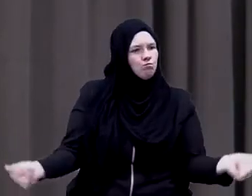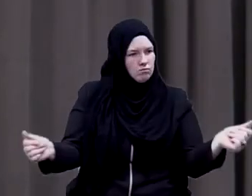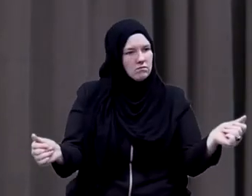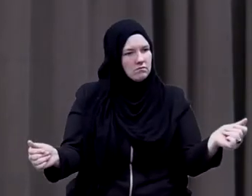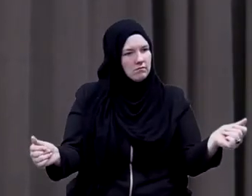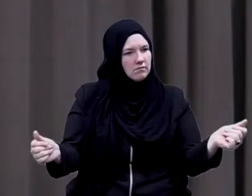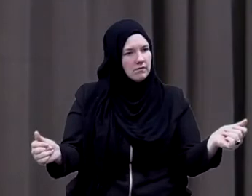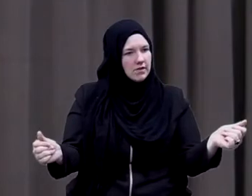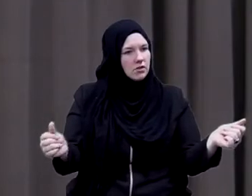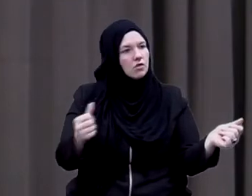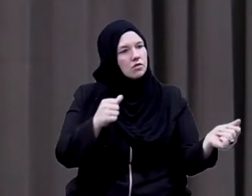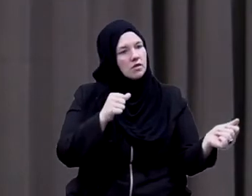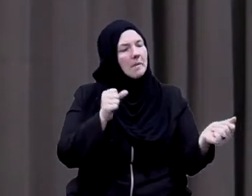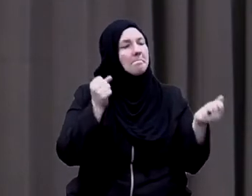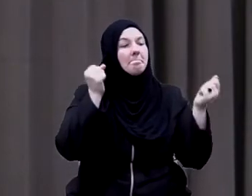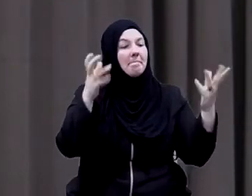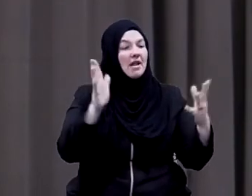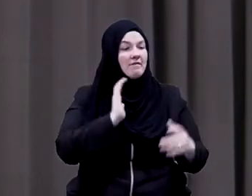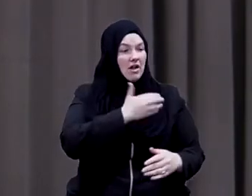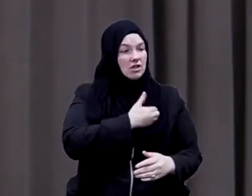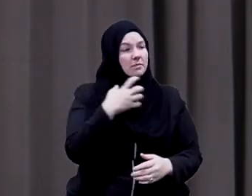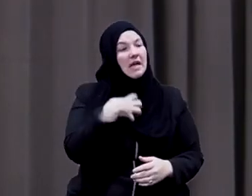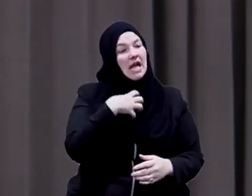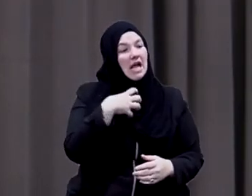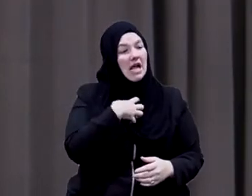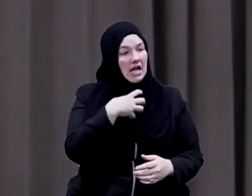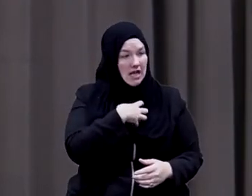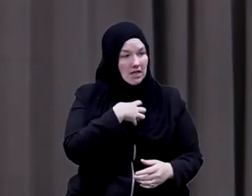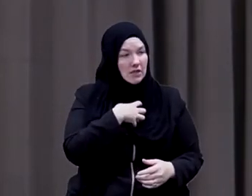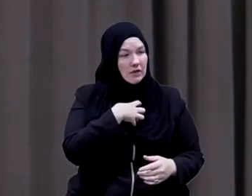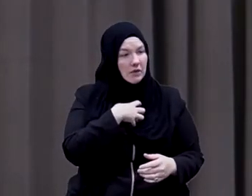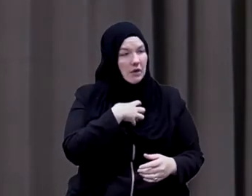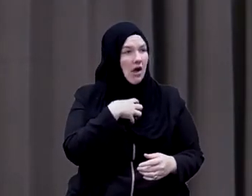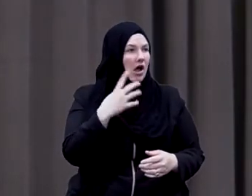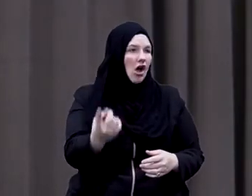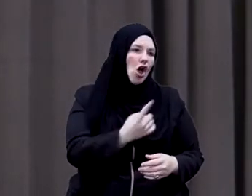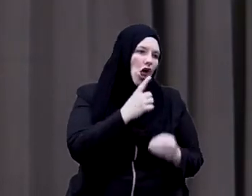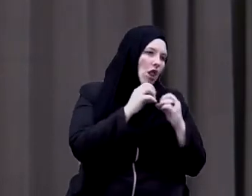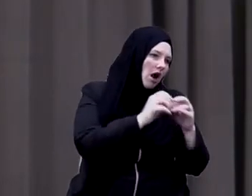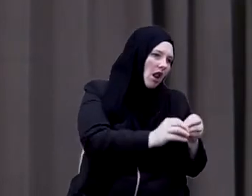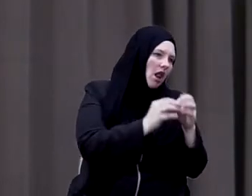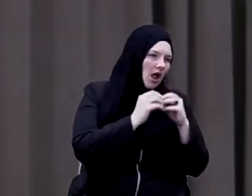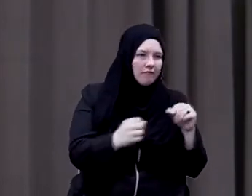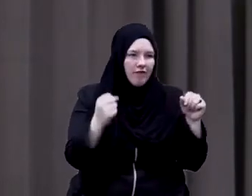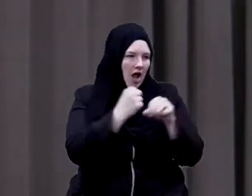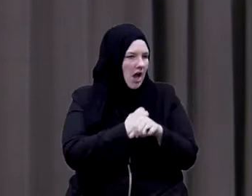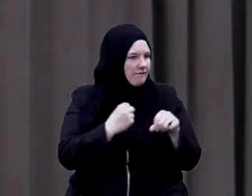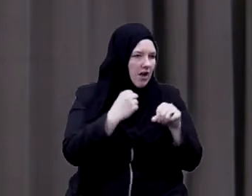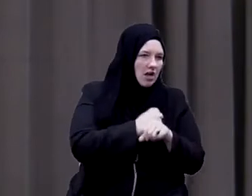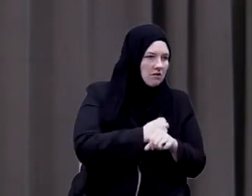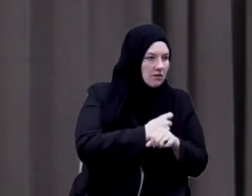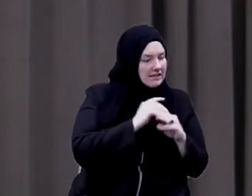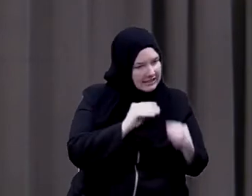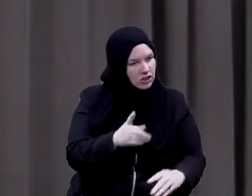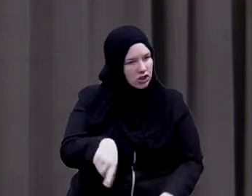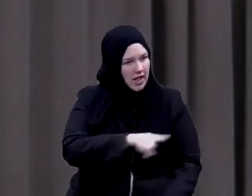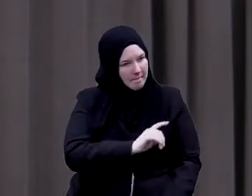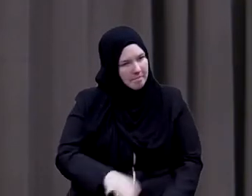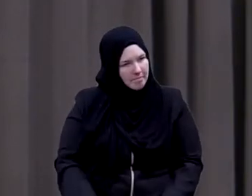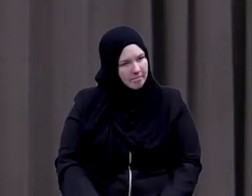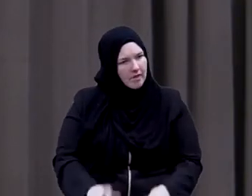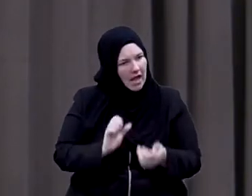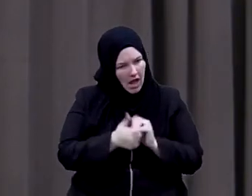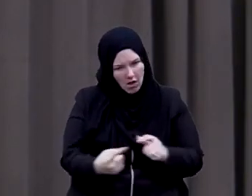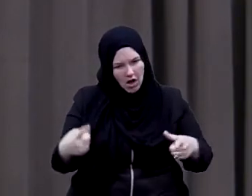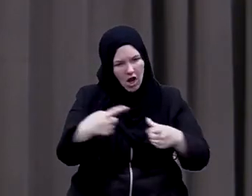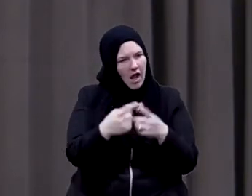Many of us complain about the noise the children have. They are always fighting, fighting, fighting. Teach them how to